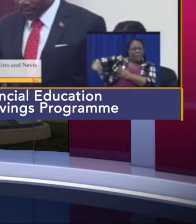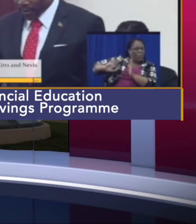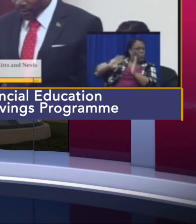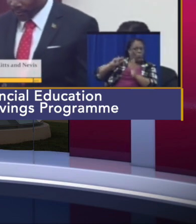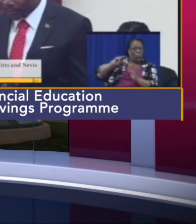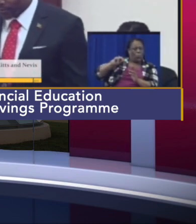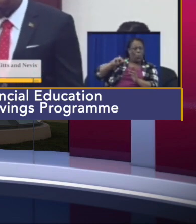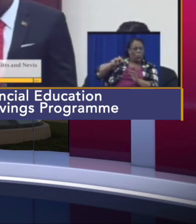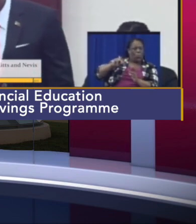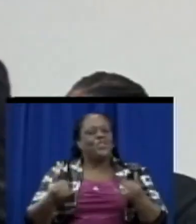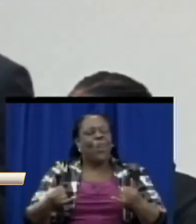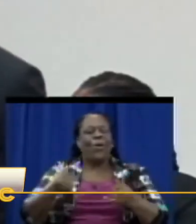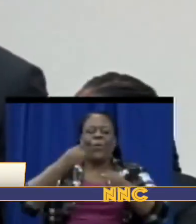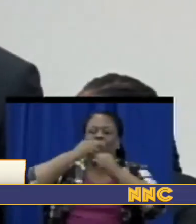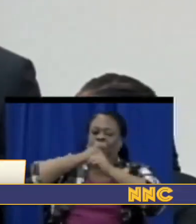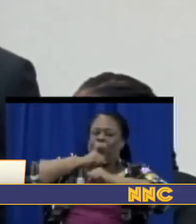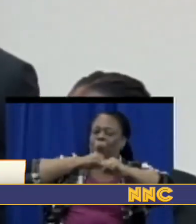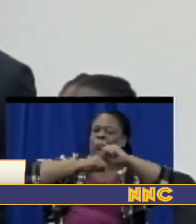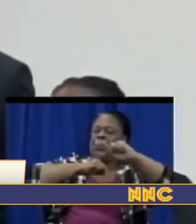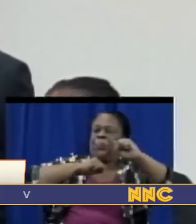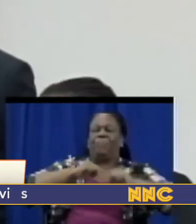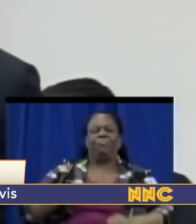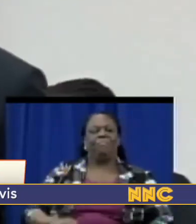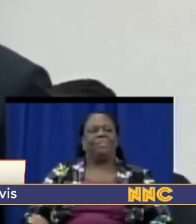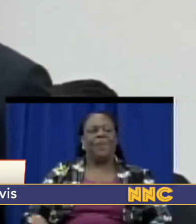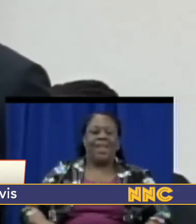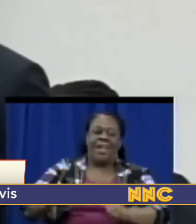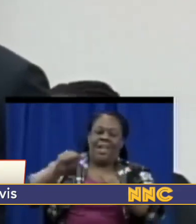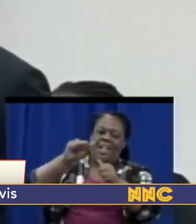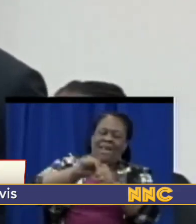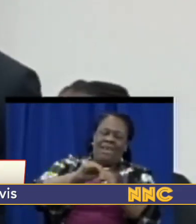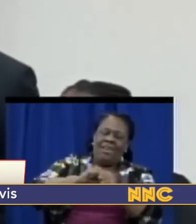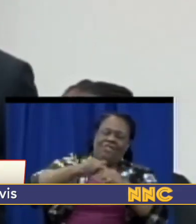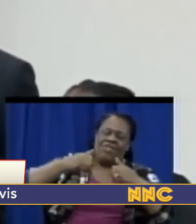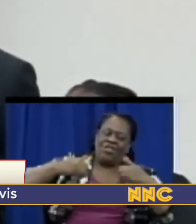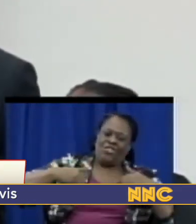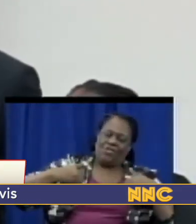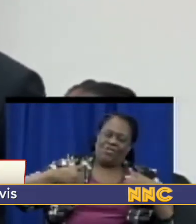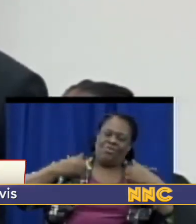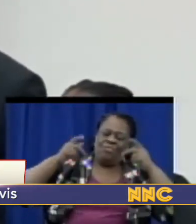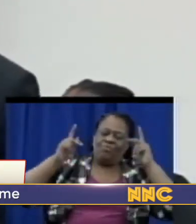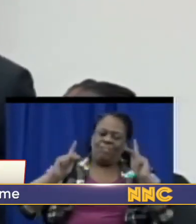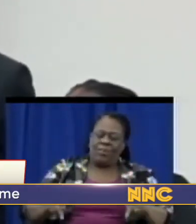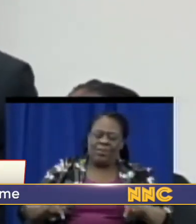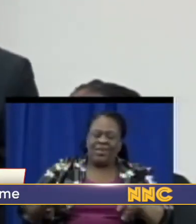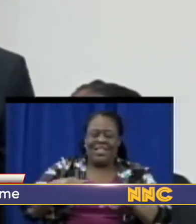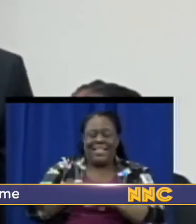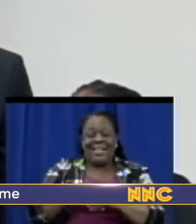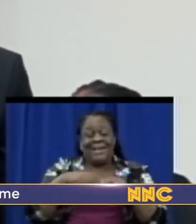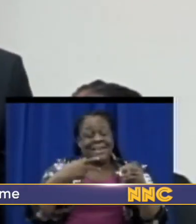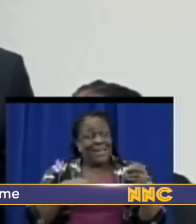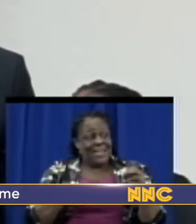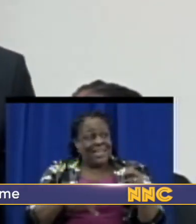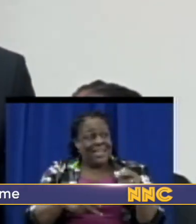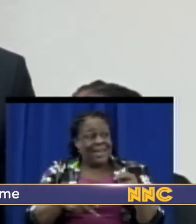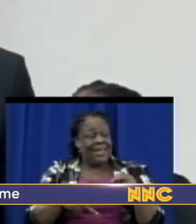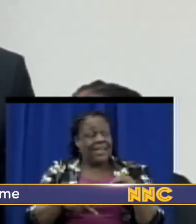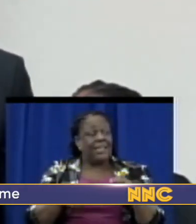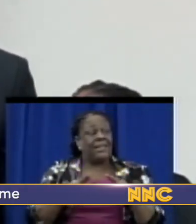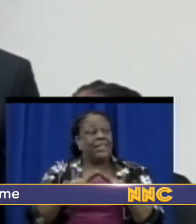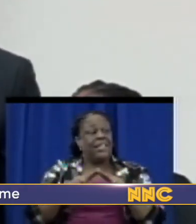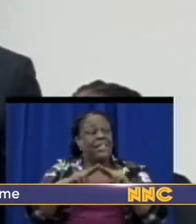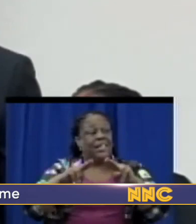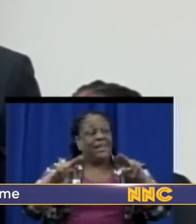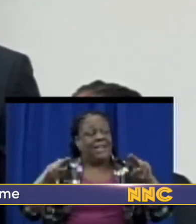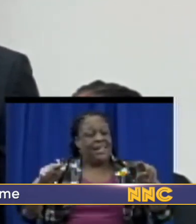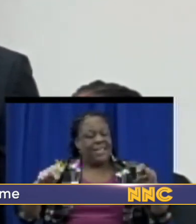2024. Every young citizen, in St. Kitts and in NIVIS, because NIVIS must never be left behind,